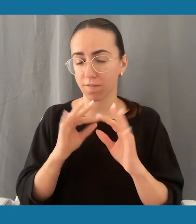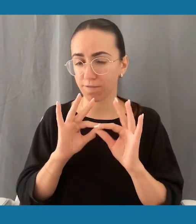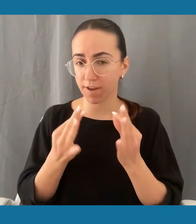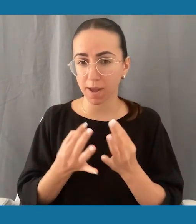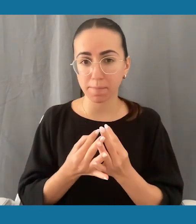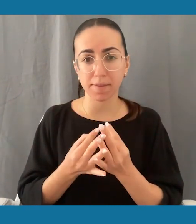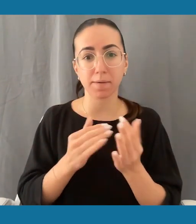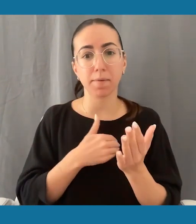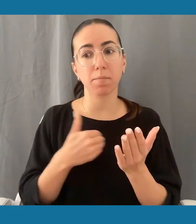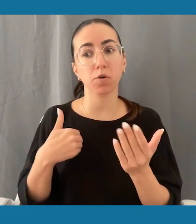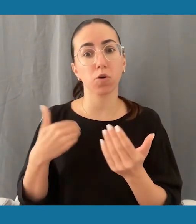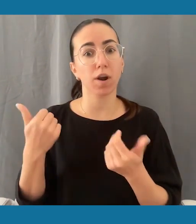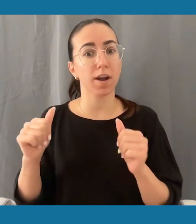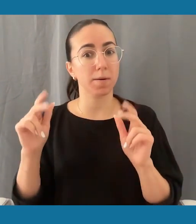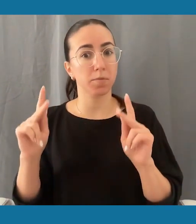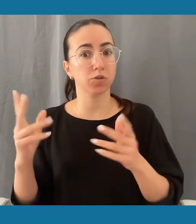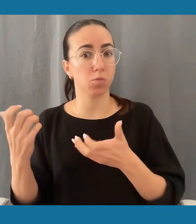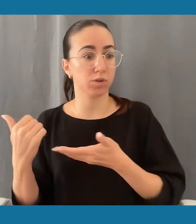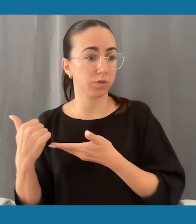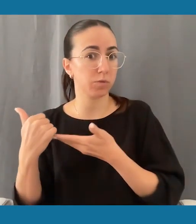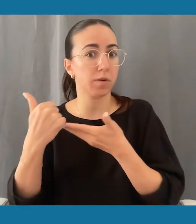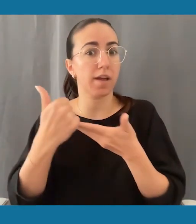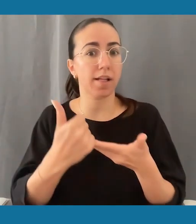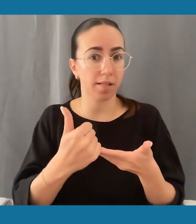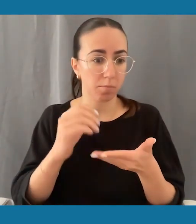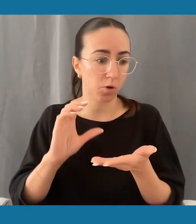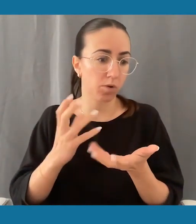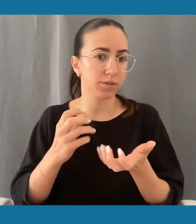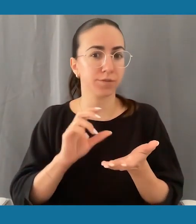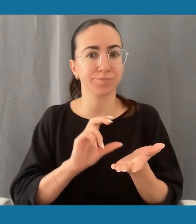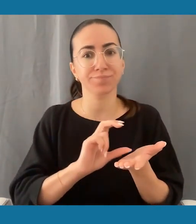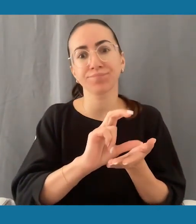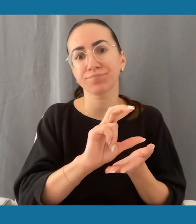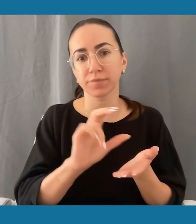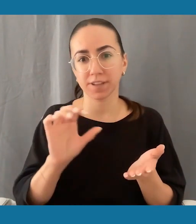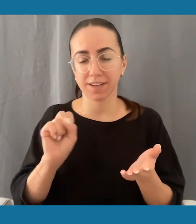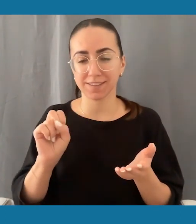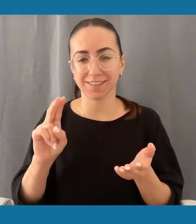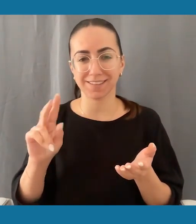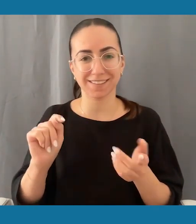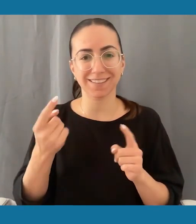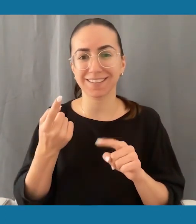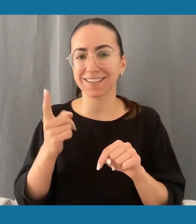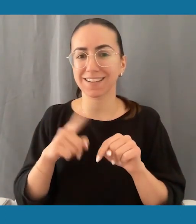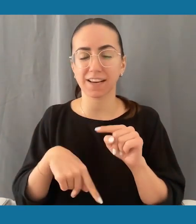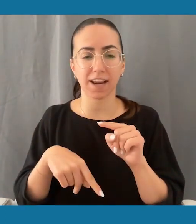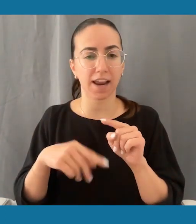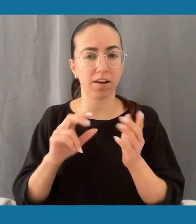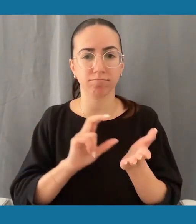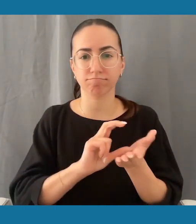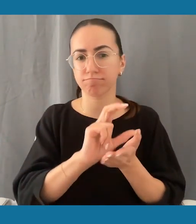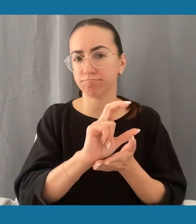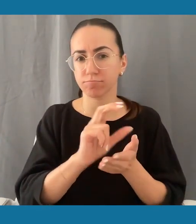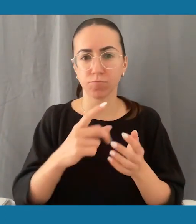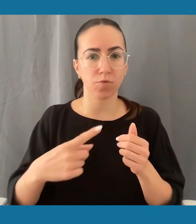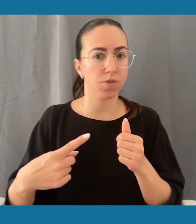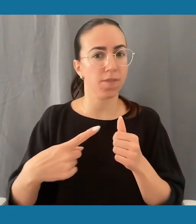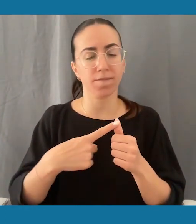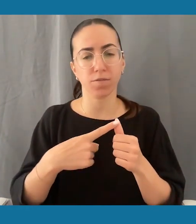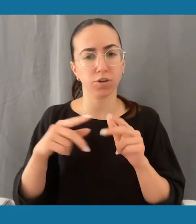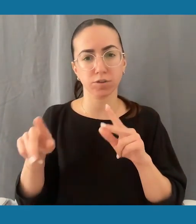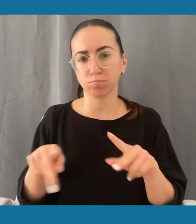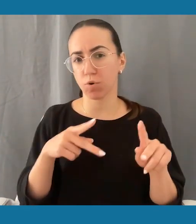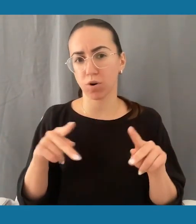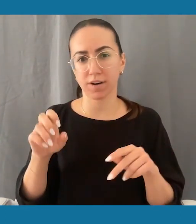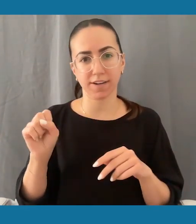who might want to contribute to a special needs trust, that they don't make any contributions to the first party